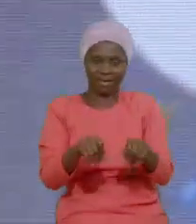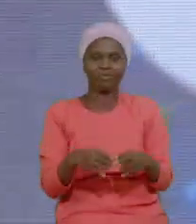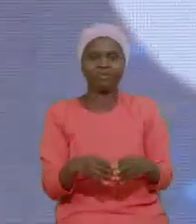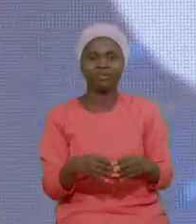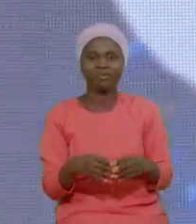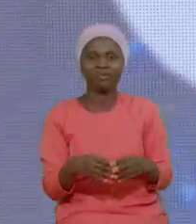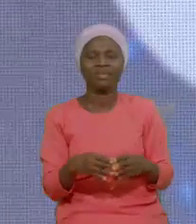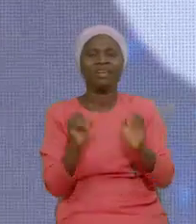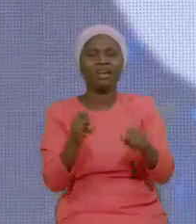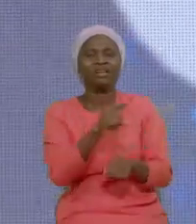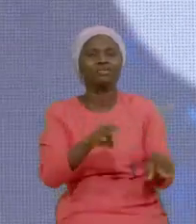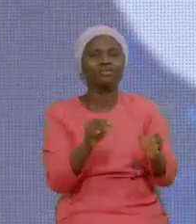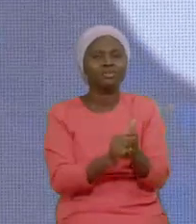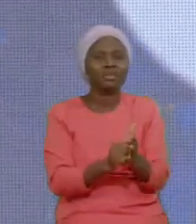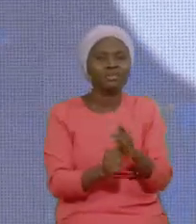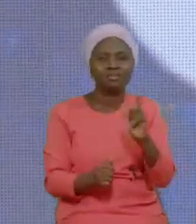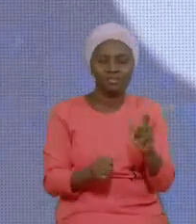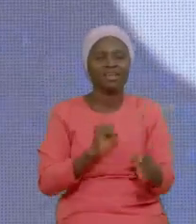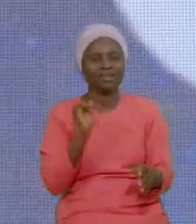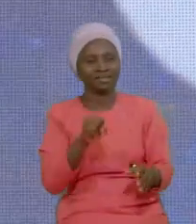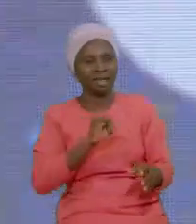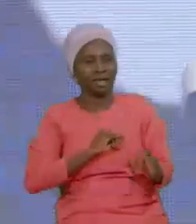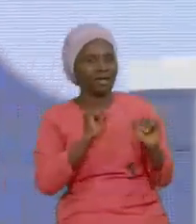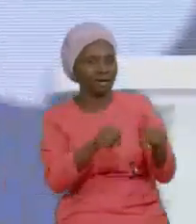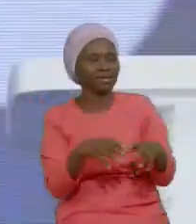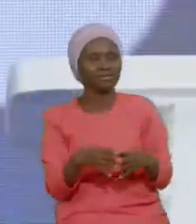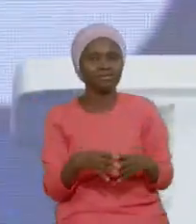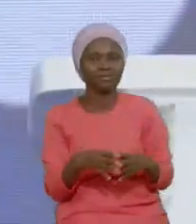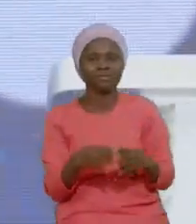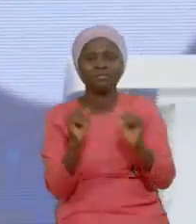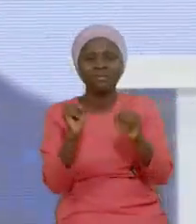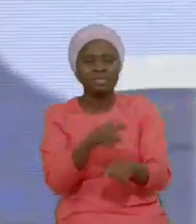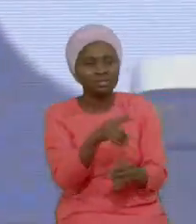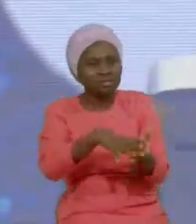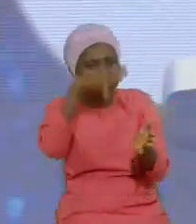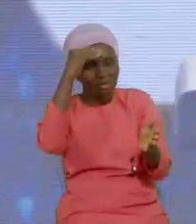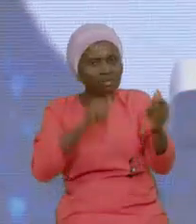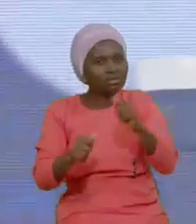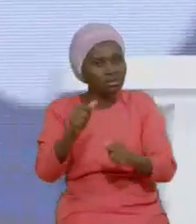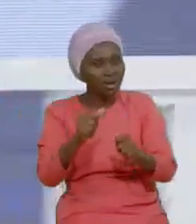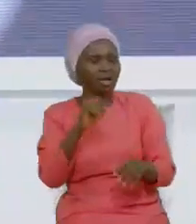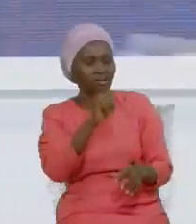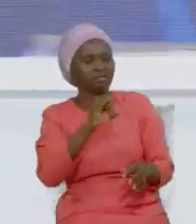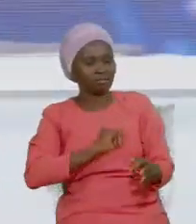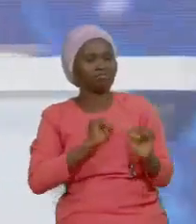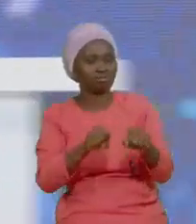fabricate that? Yes, I can. Can you study science? Yes, I can.